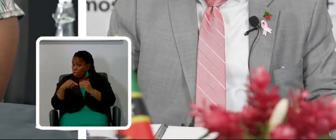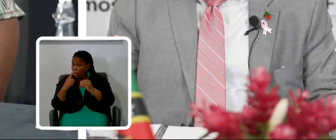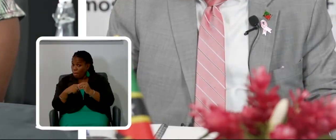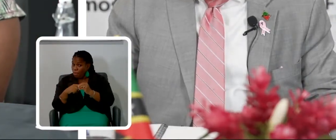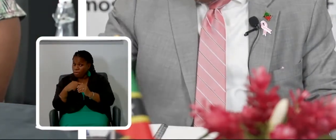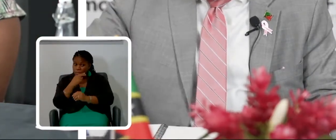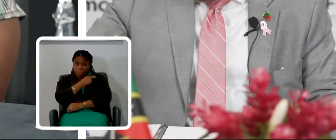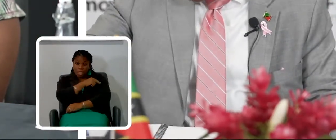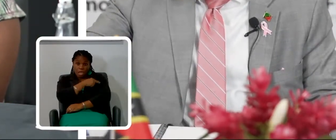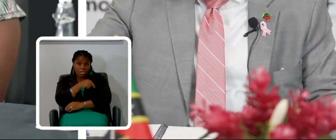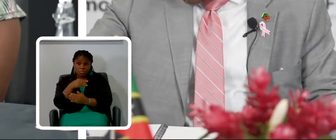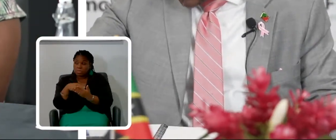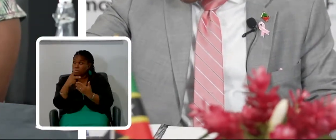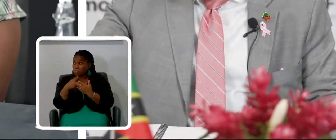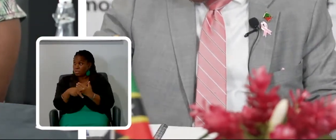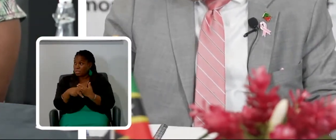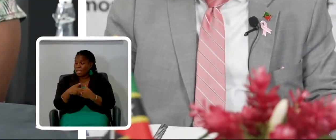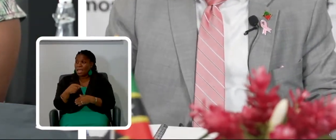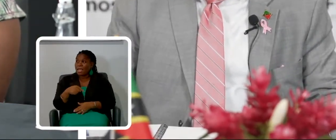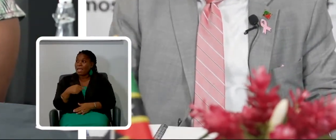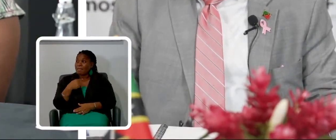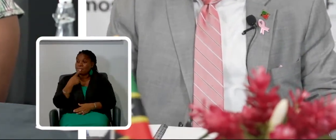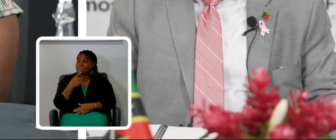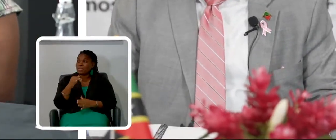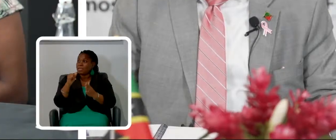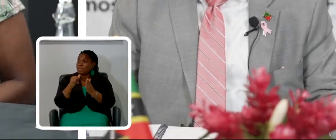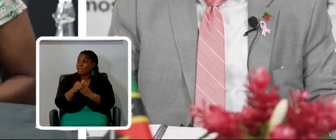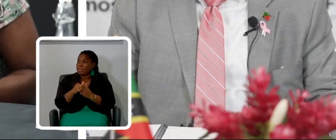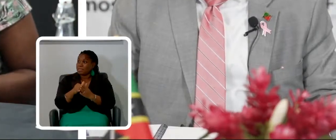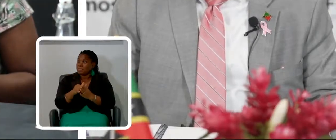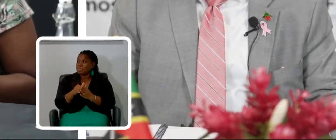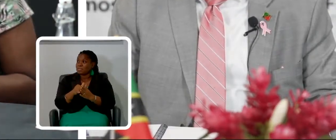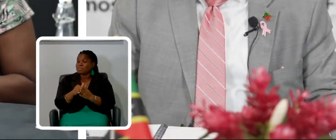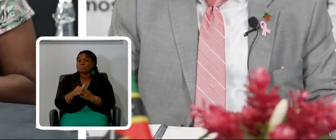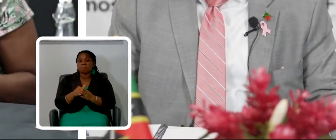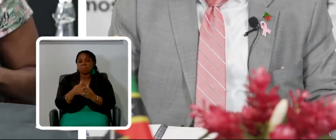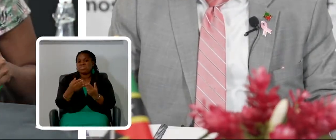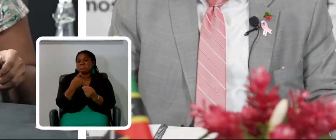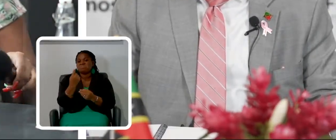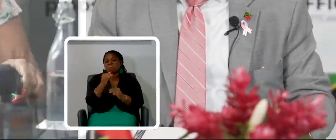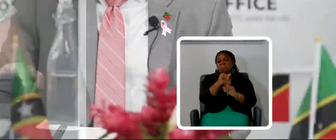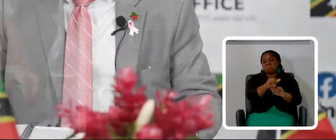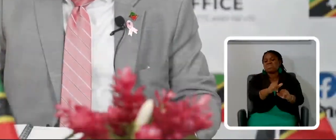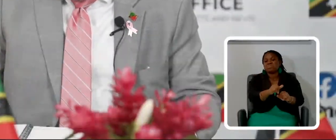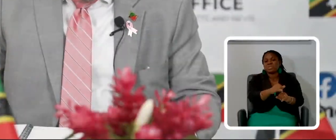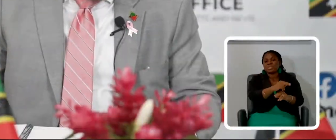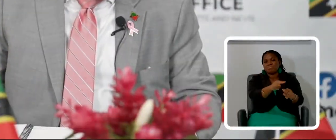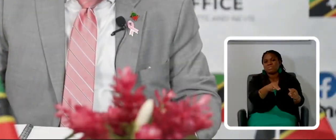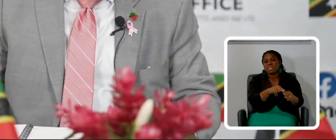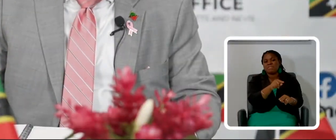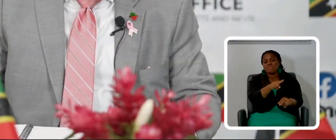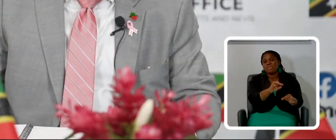saying? I'm saying that it's a local Nevis project. Okay.